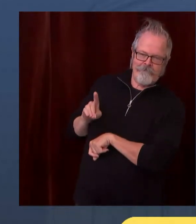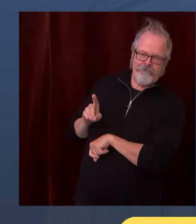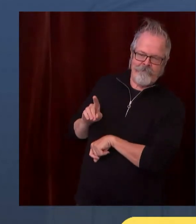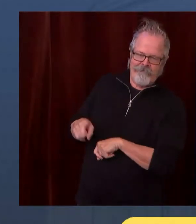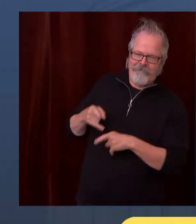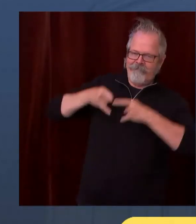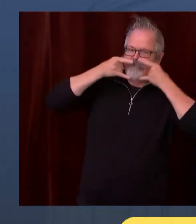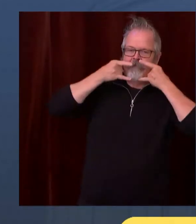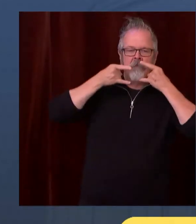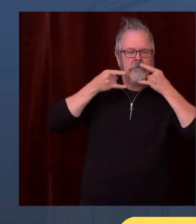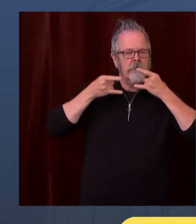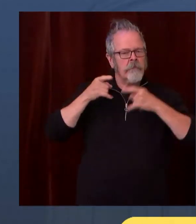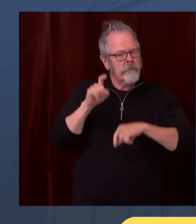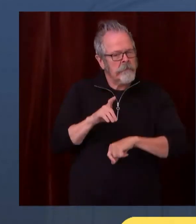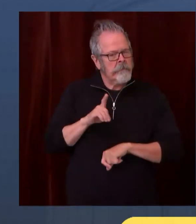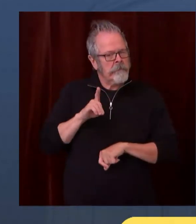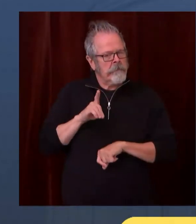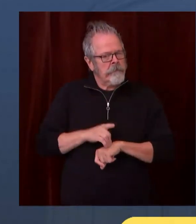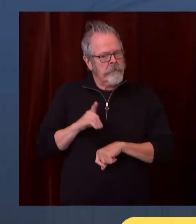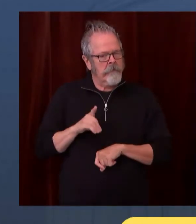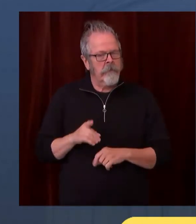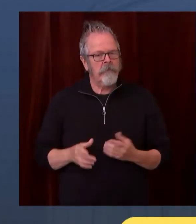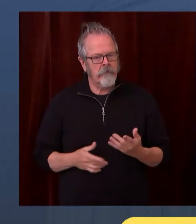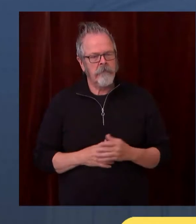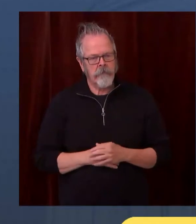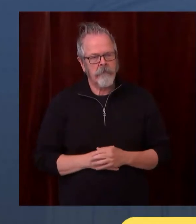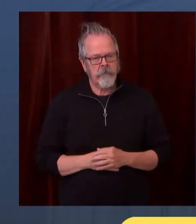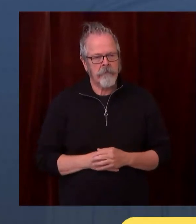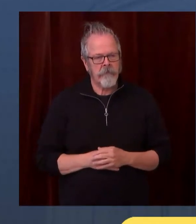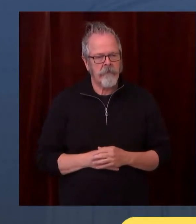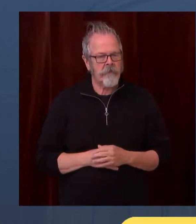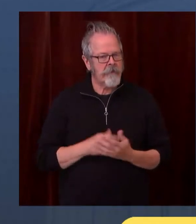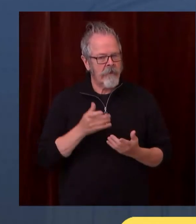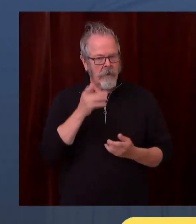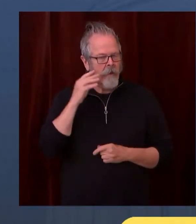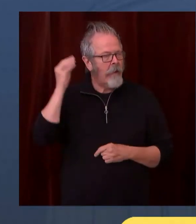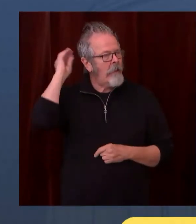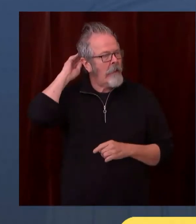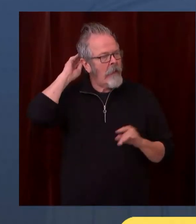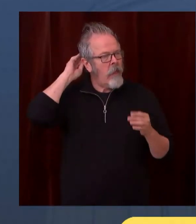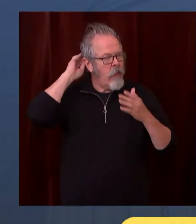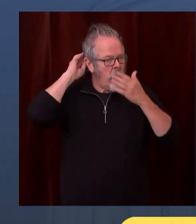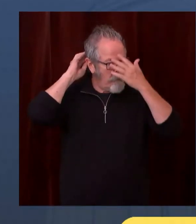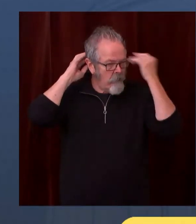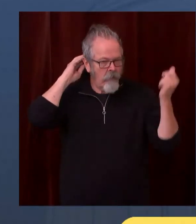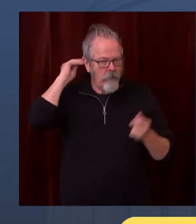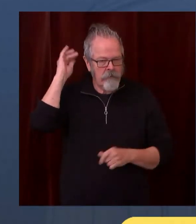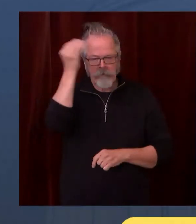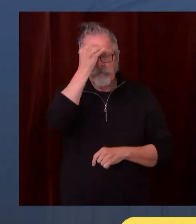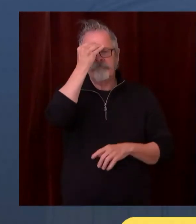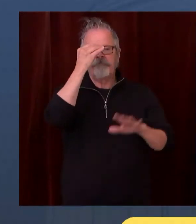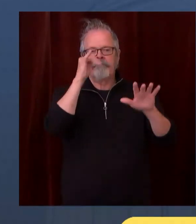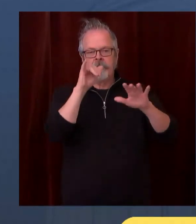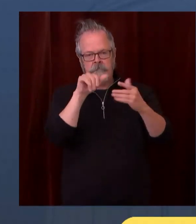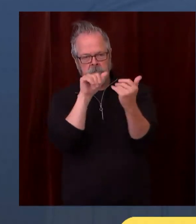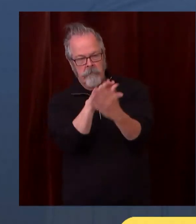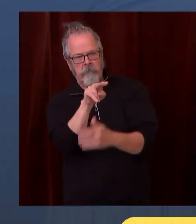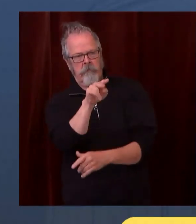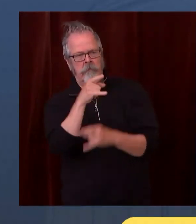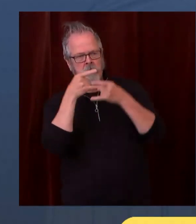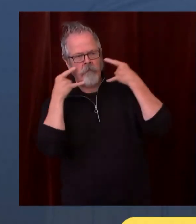that places that have seen a very rapid decline, like Yakima, are places that have had very high